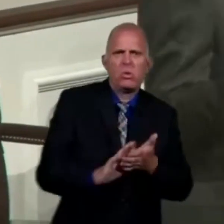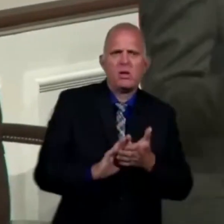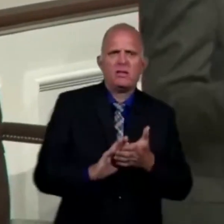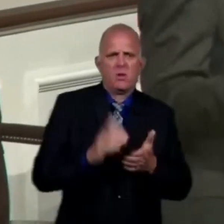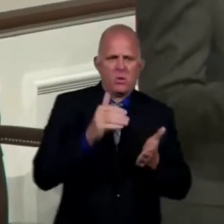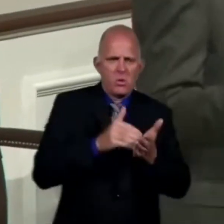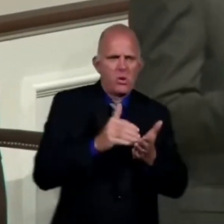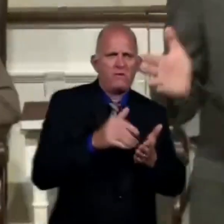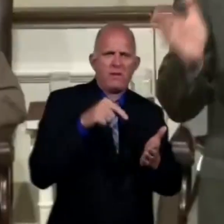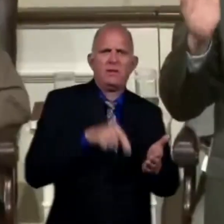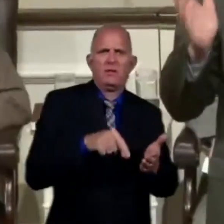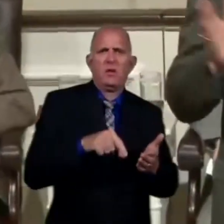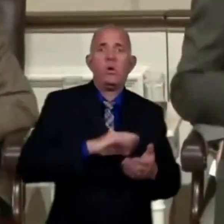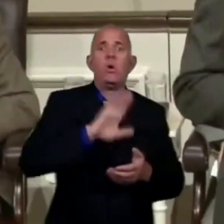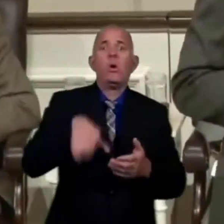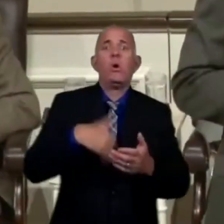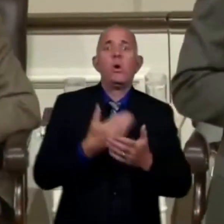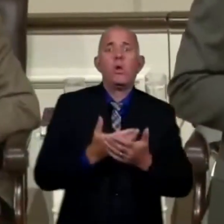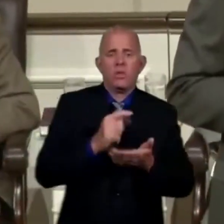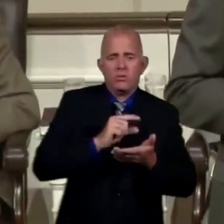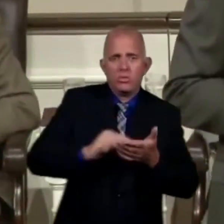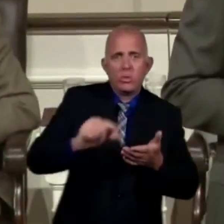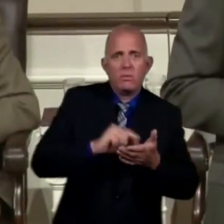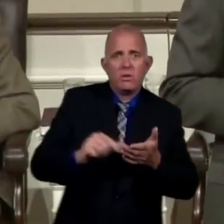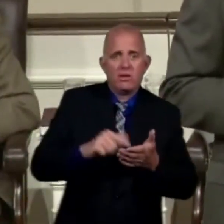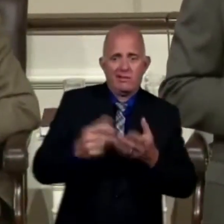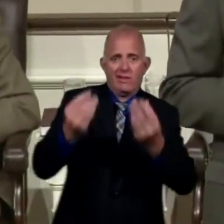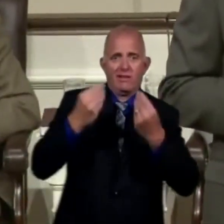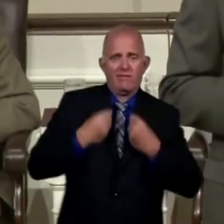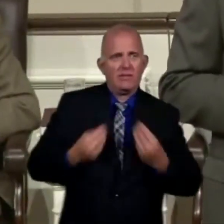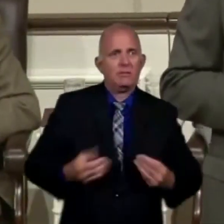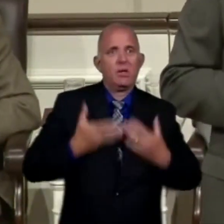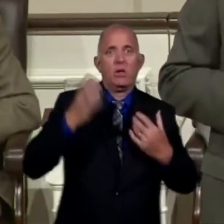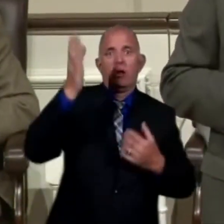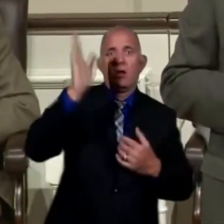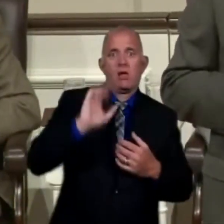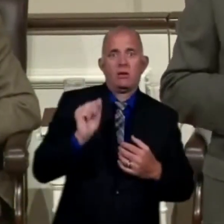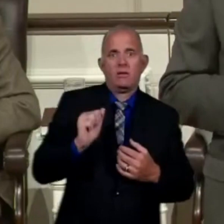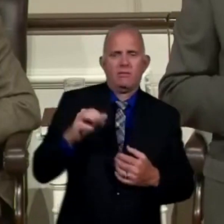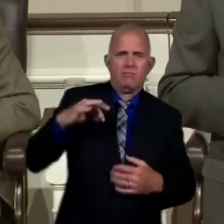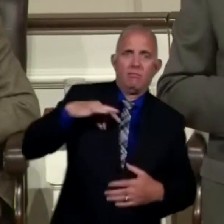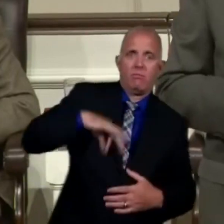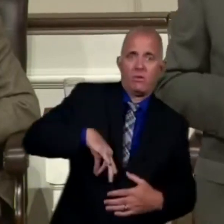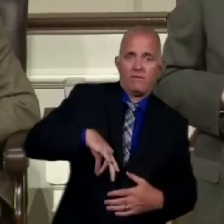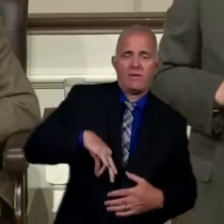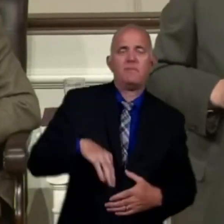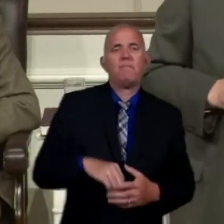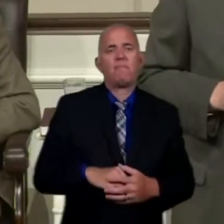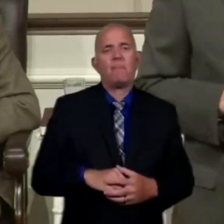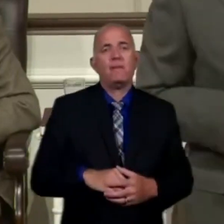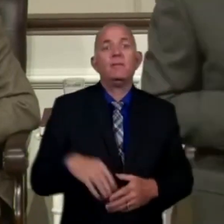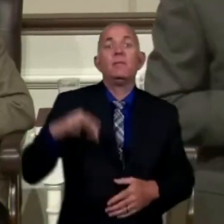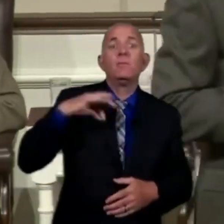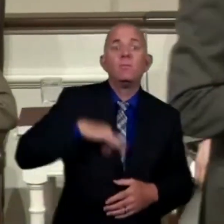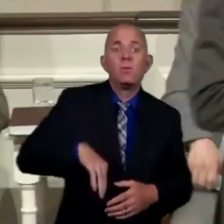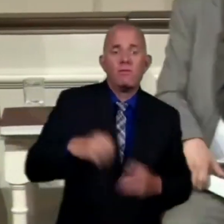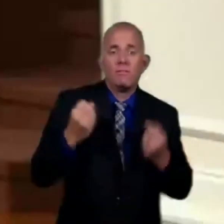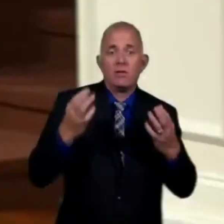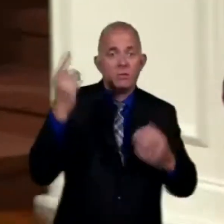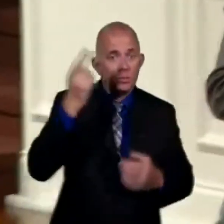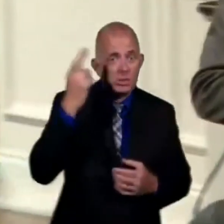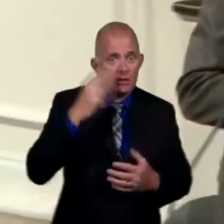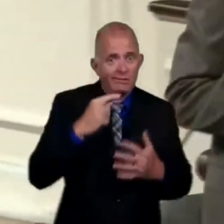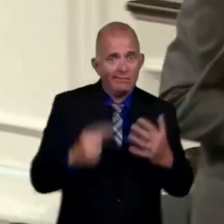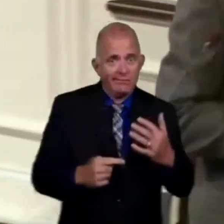tells us all Scripture is given by inspiration of God and is profitable. It's profitable for several reasons.